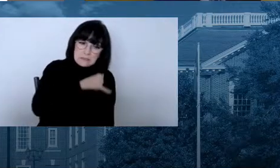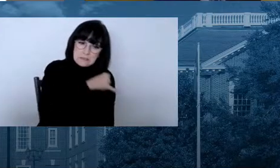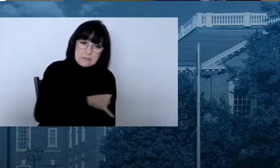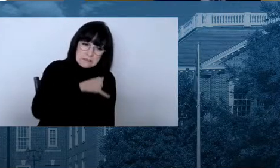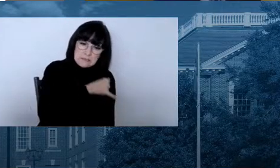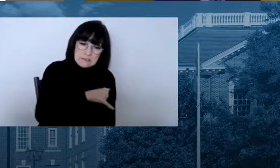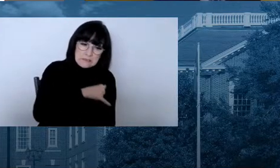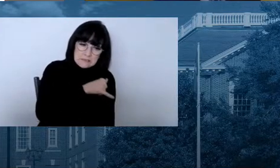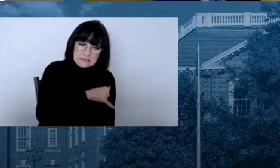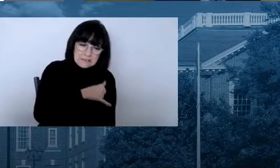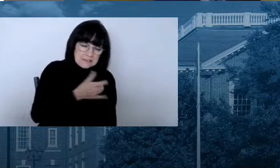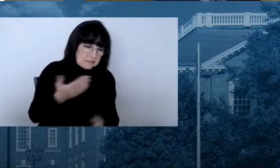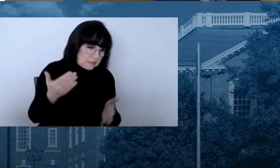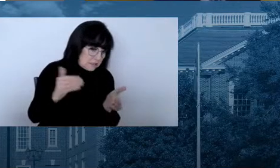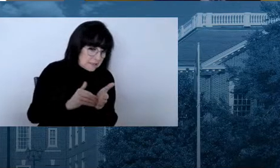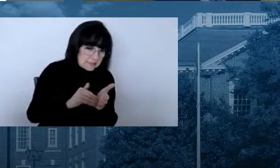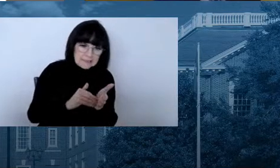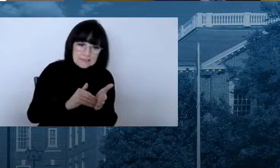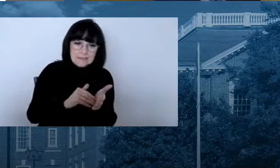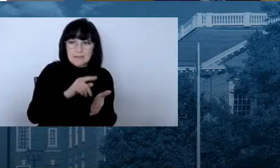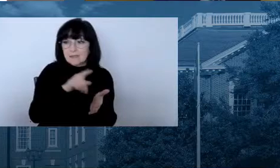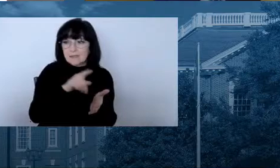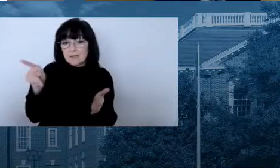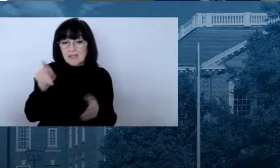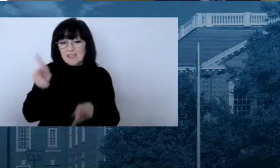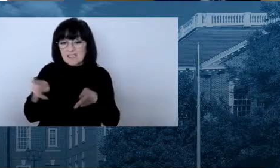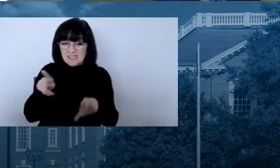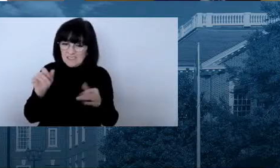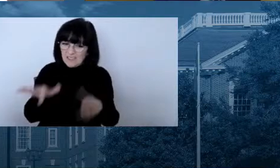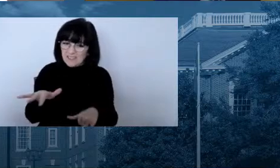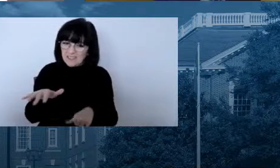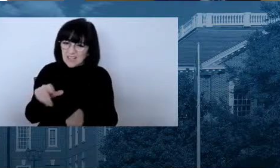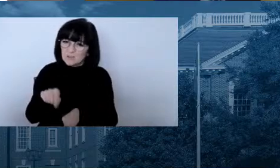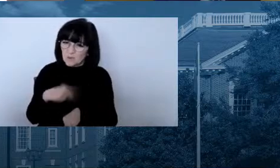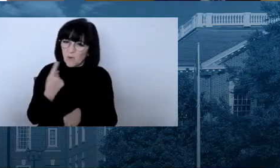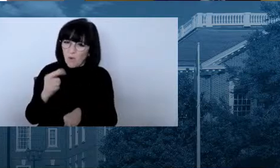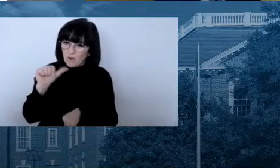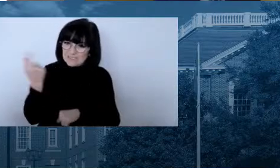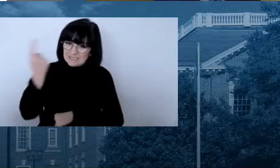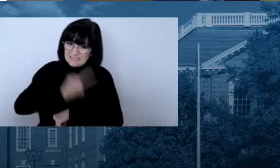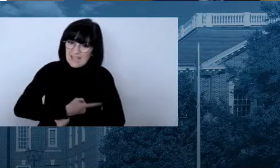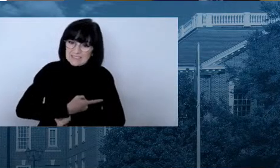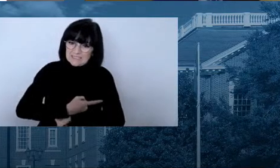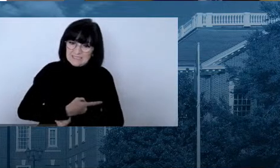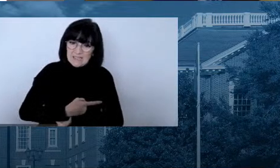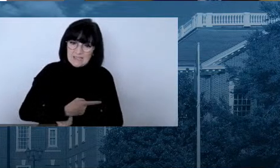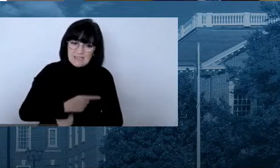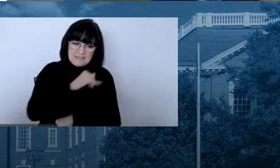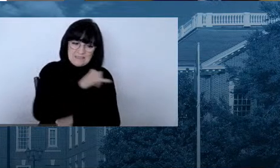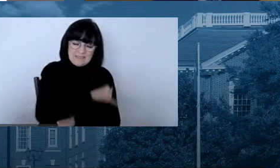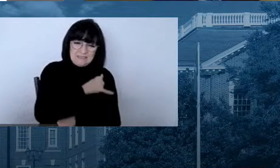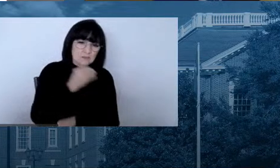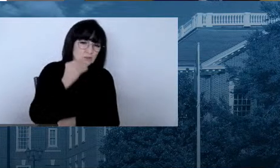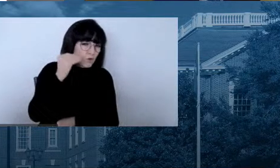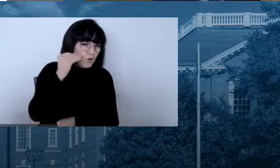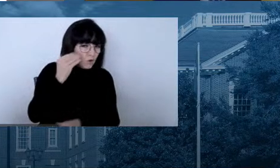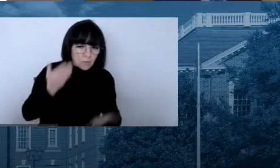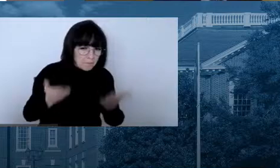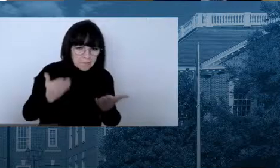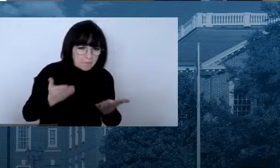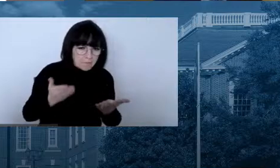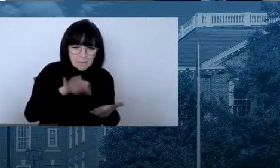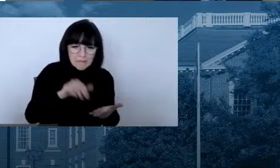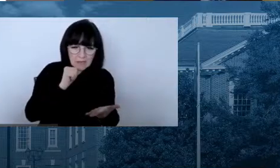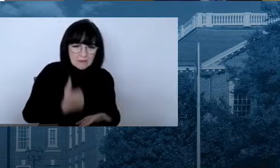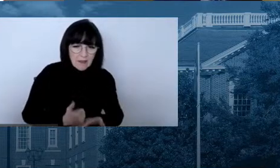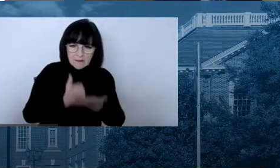days. Again, an average person, it's incredibly disruptive. And we know that guidance has really put people in a bad spot of